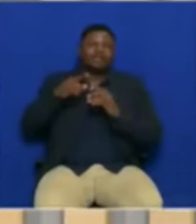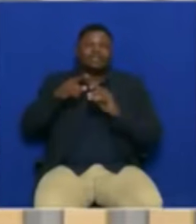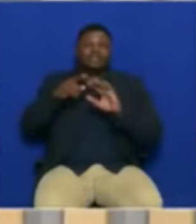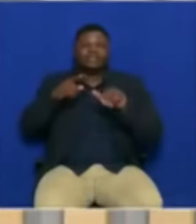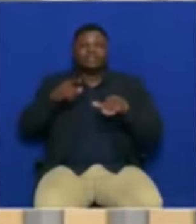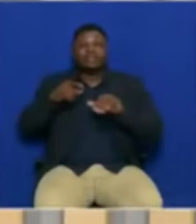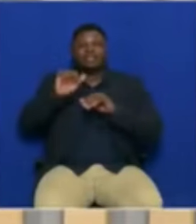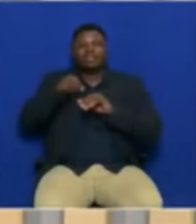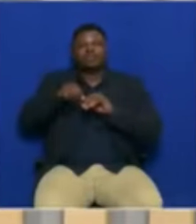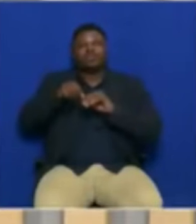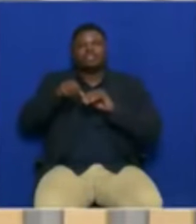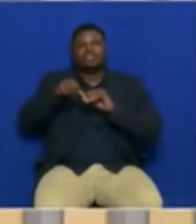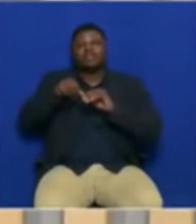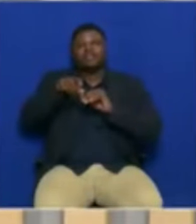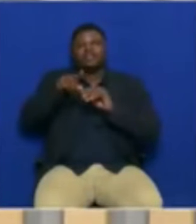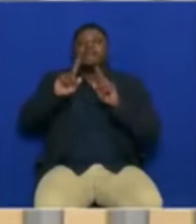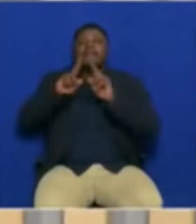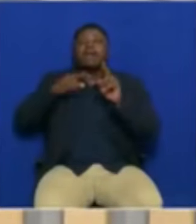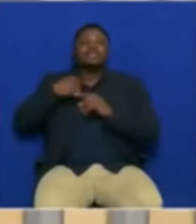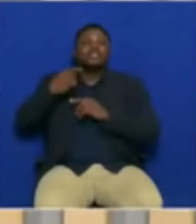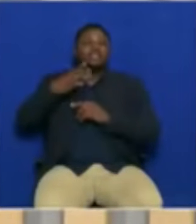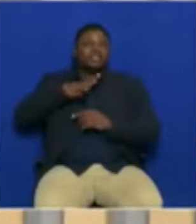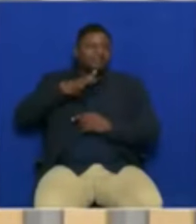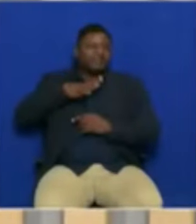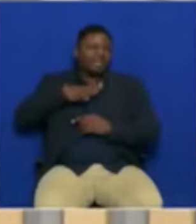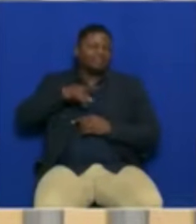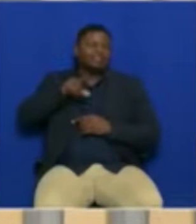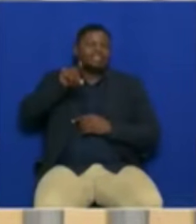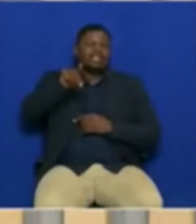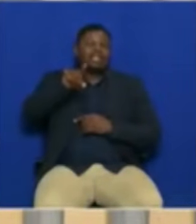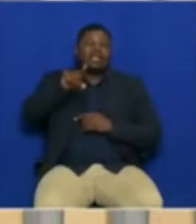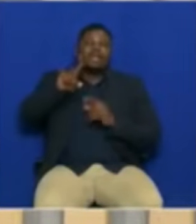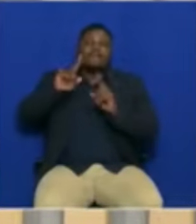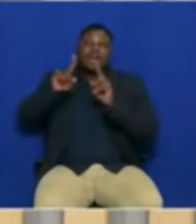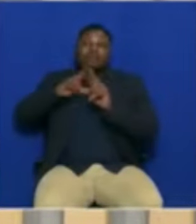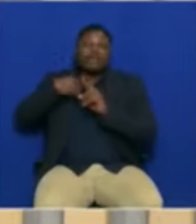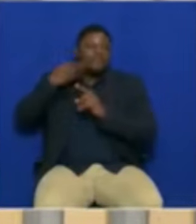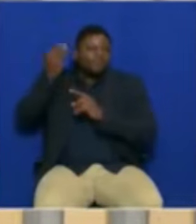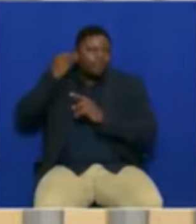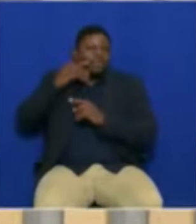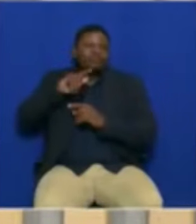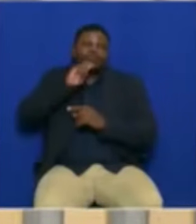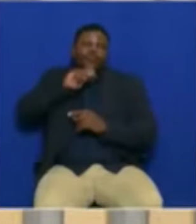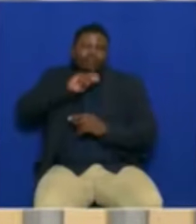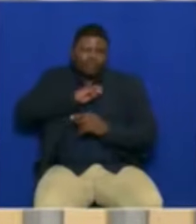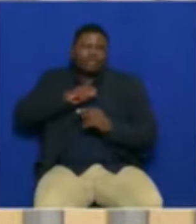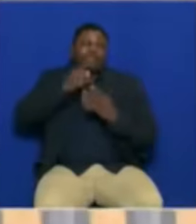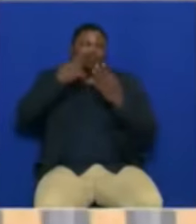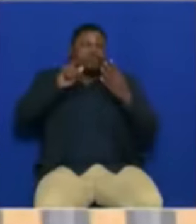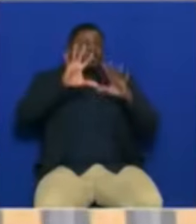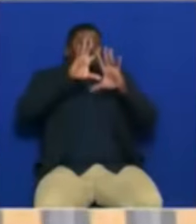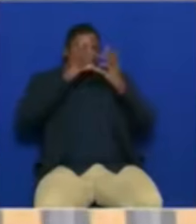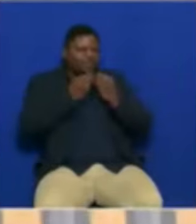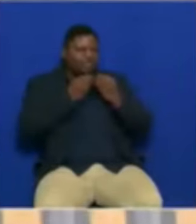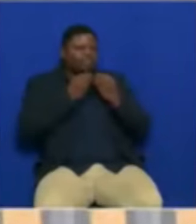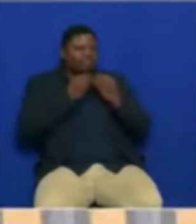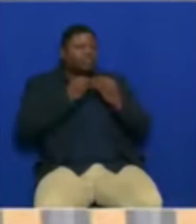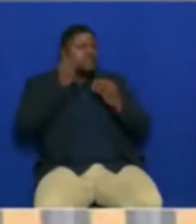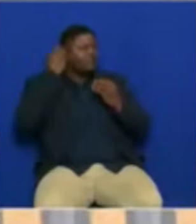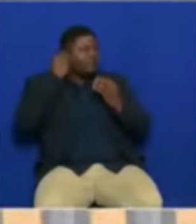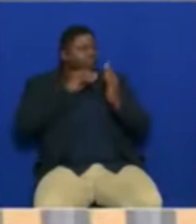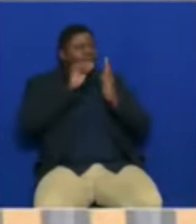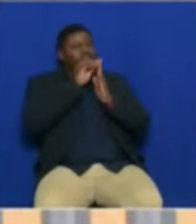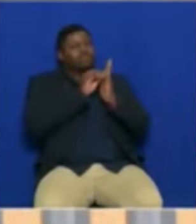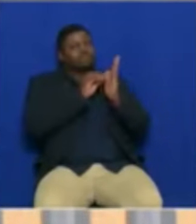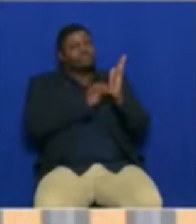If I just got to look back on my memory into it. You don't remember offhand? Not offhand.